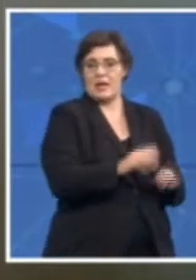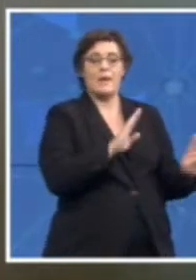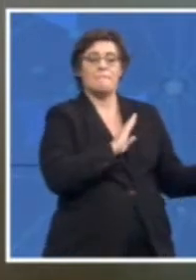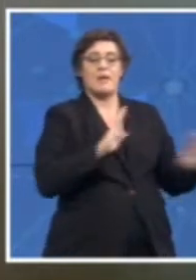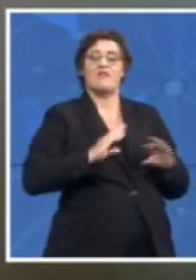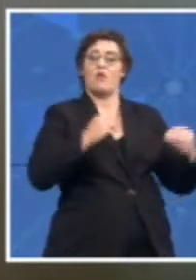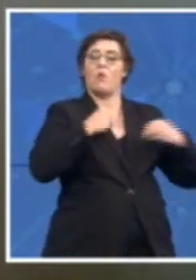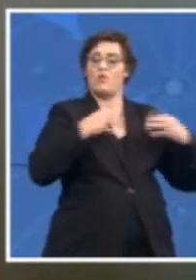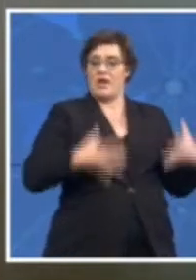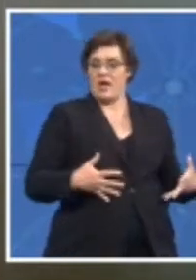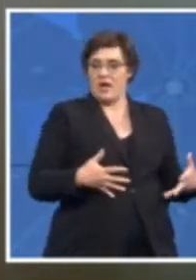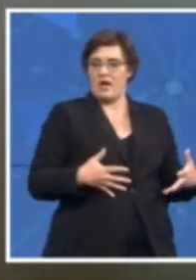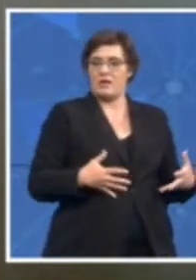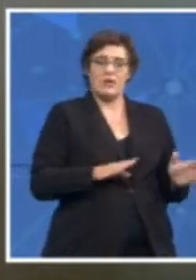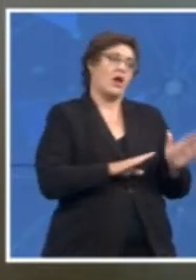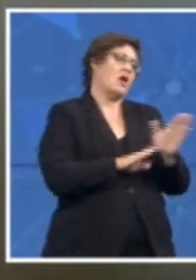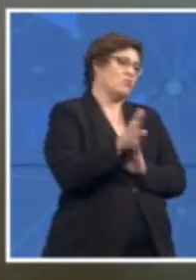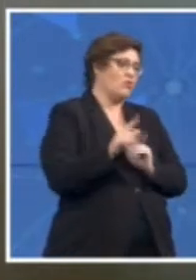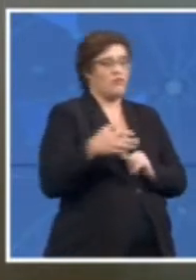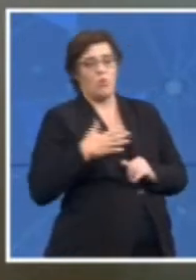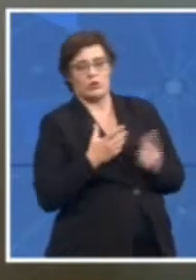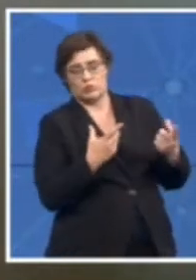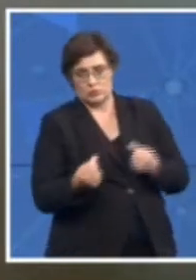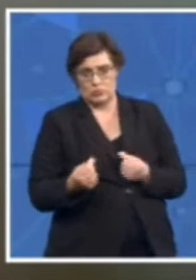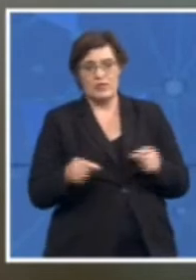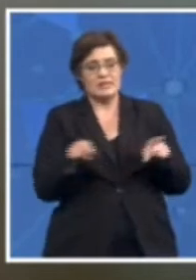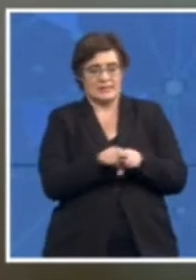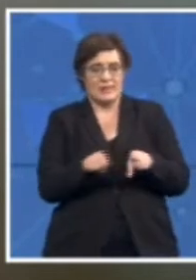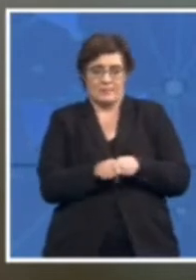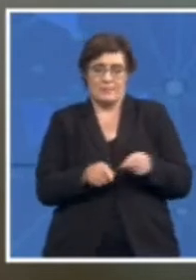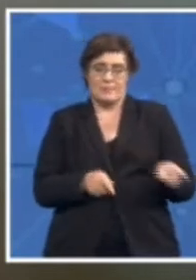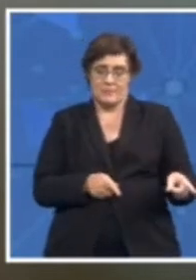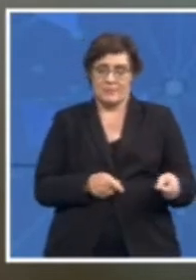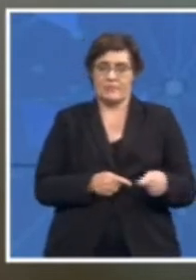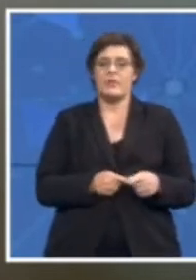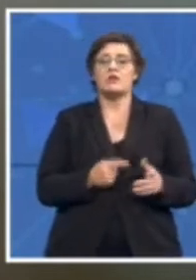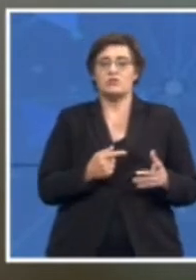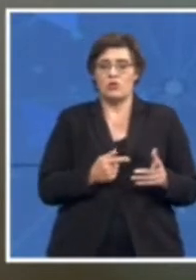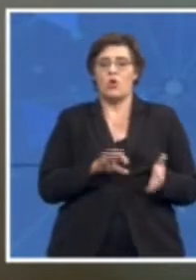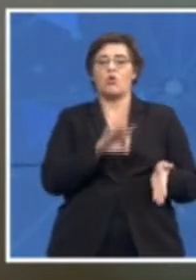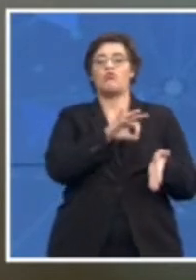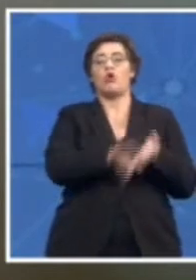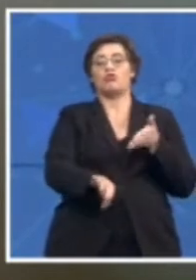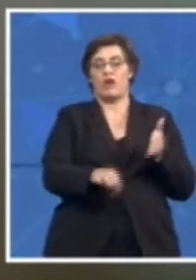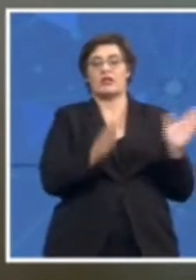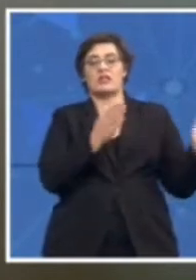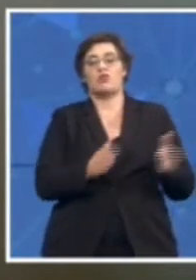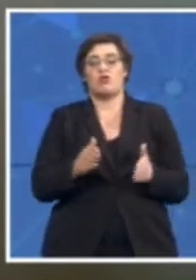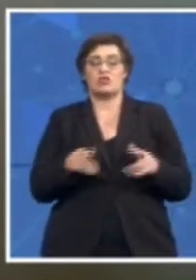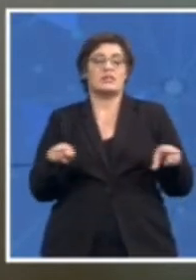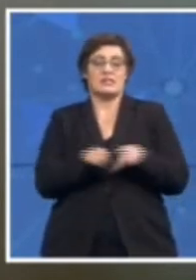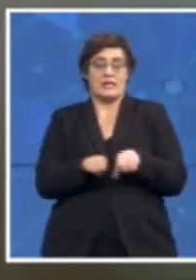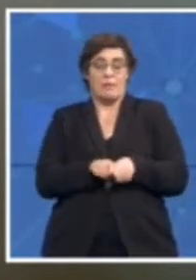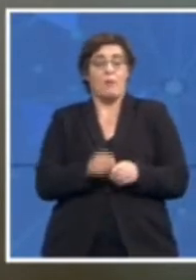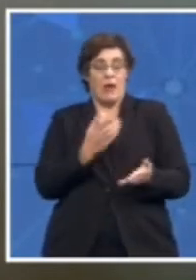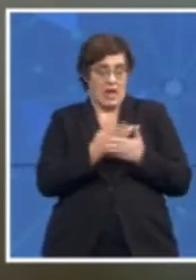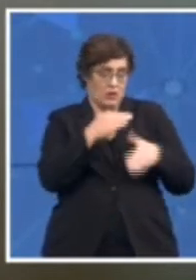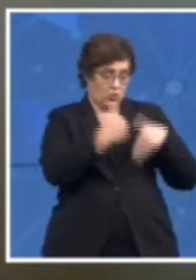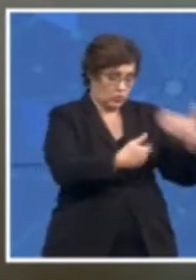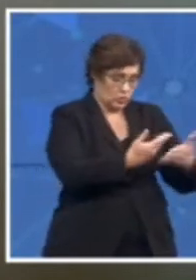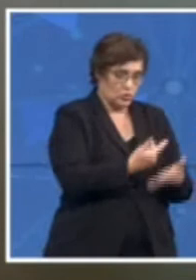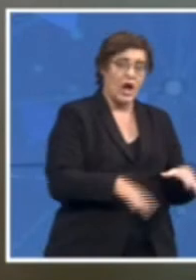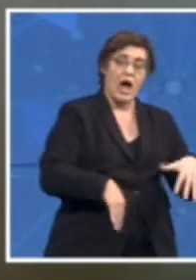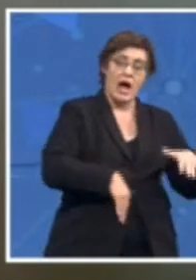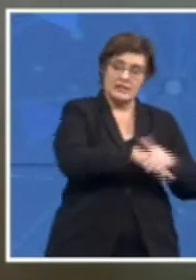want to. These matters can be contractually arranged, and similarly, we are exploring options to do